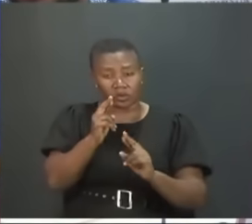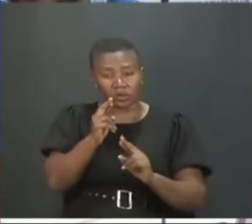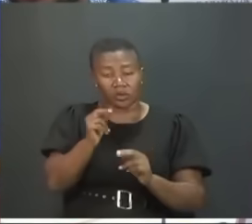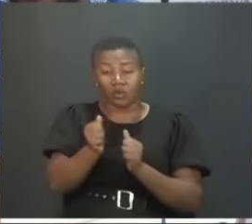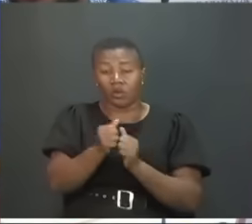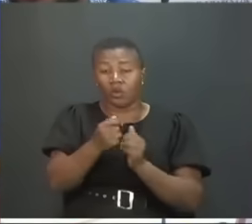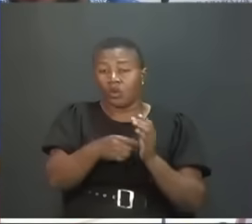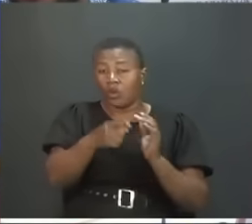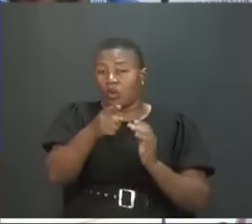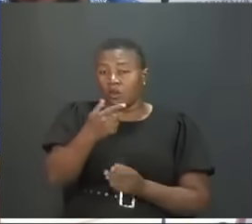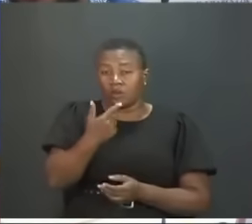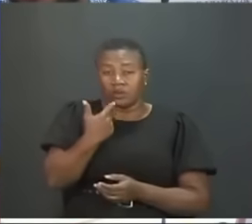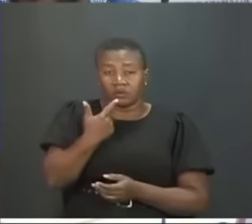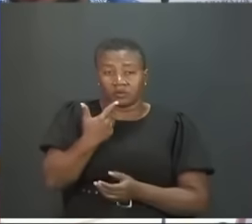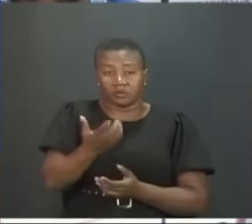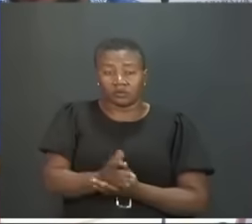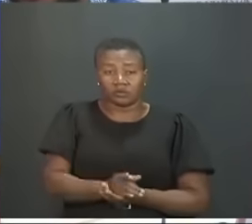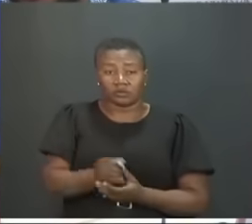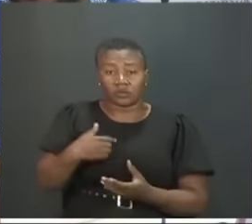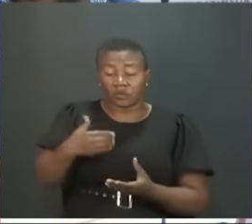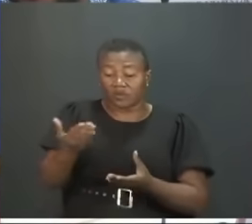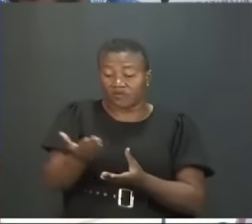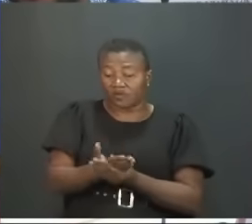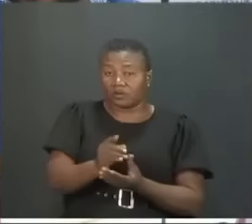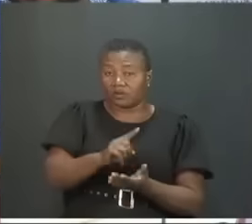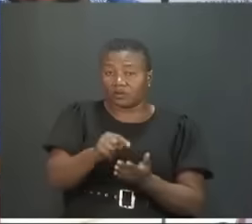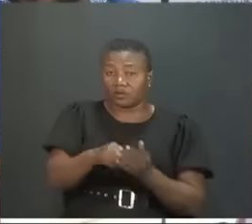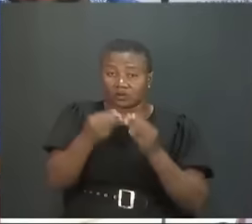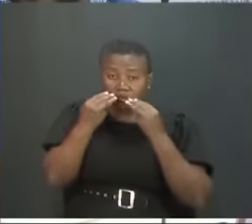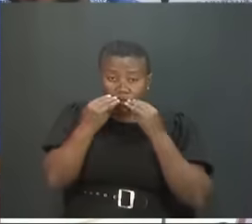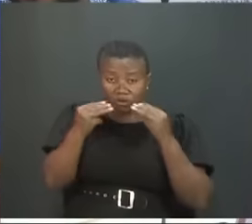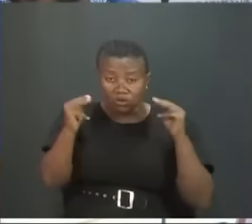stated, we filed this motion on the set date.